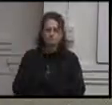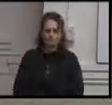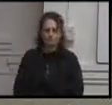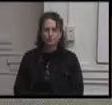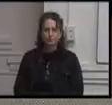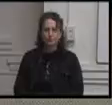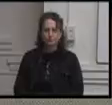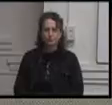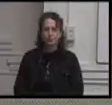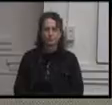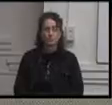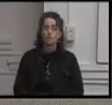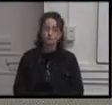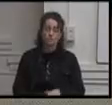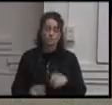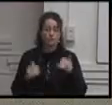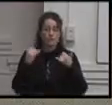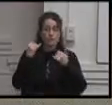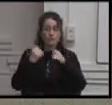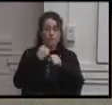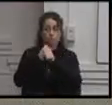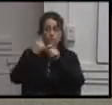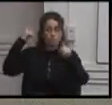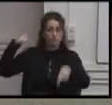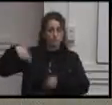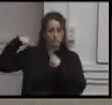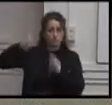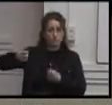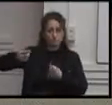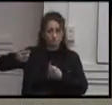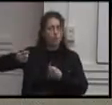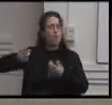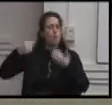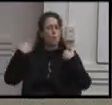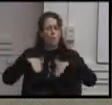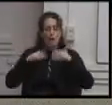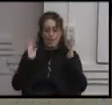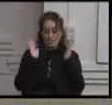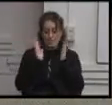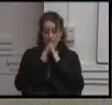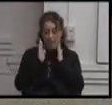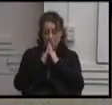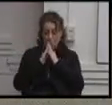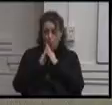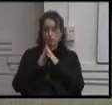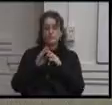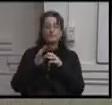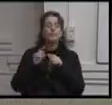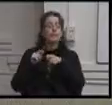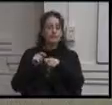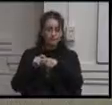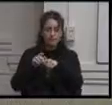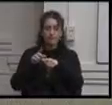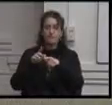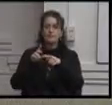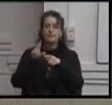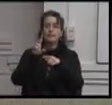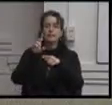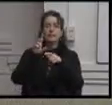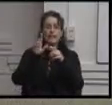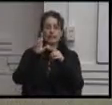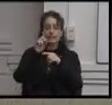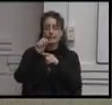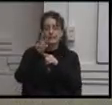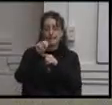of the last year to make sure that the town is supporting the